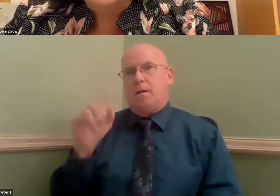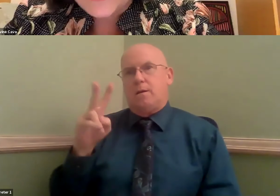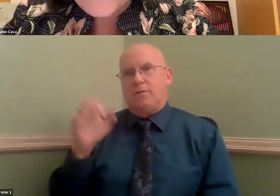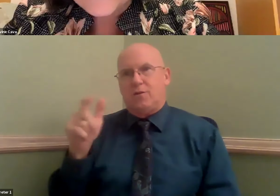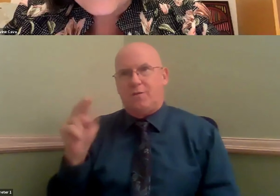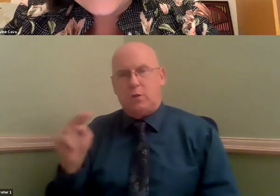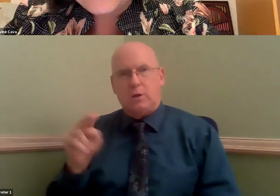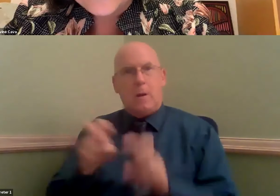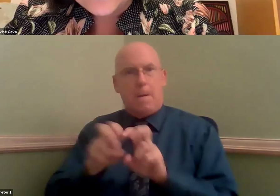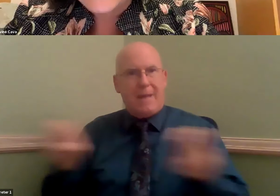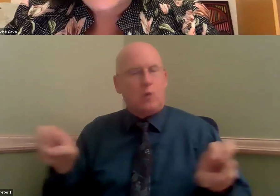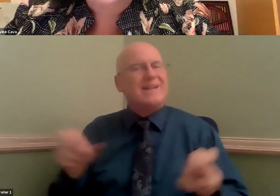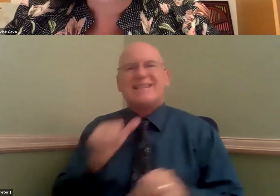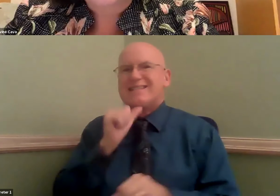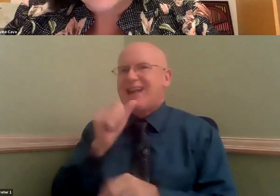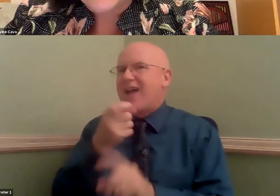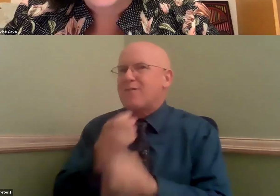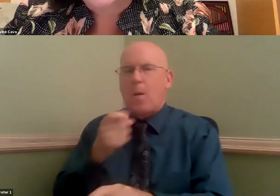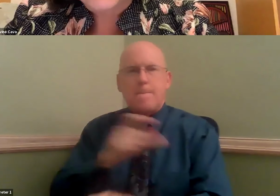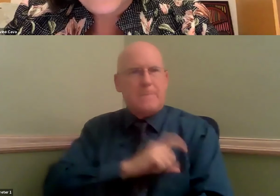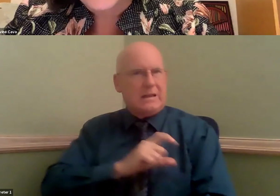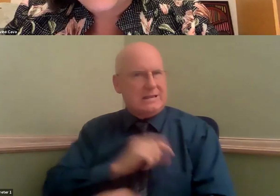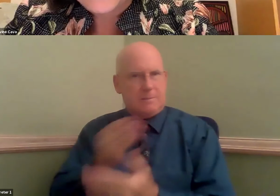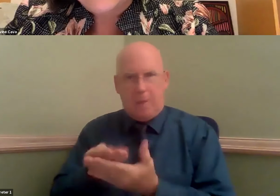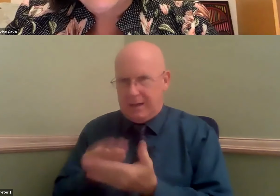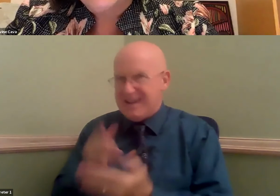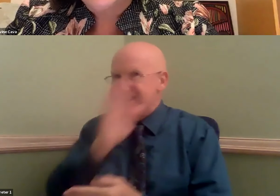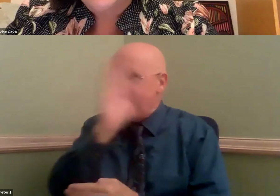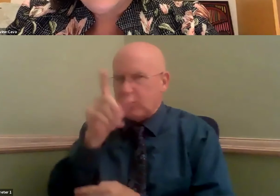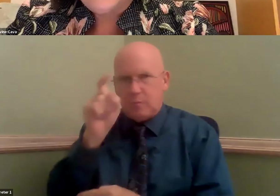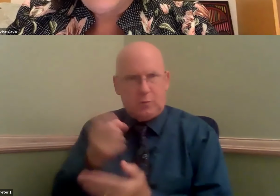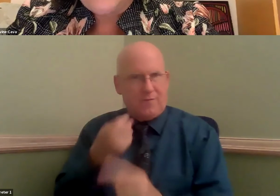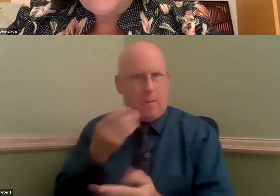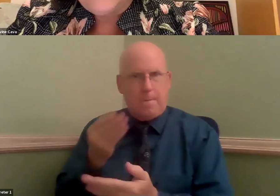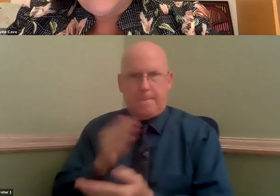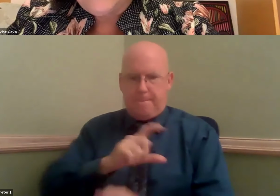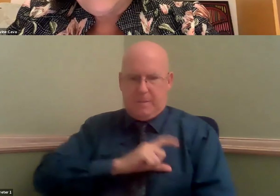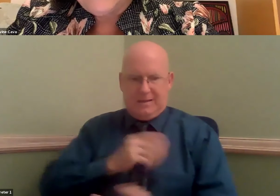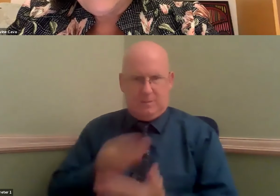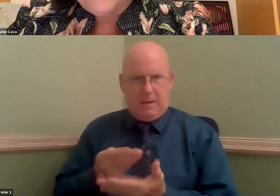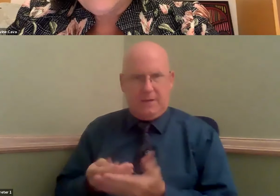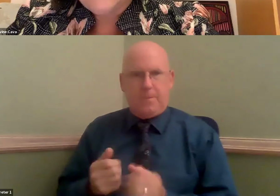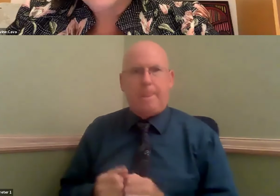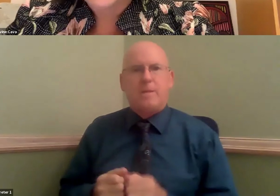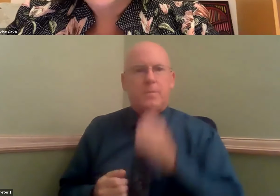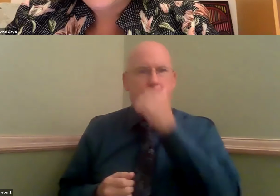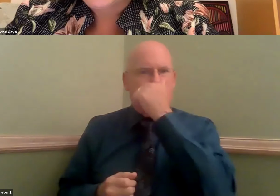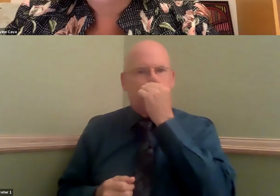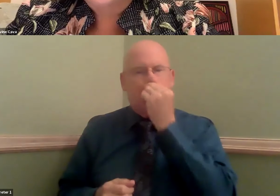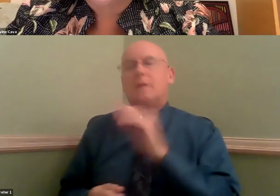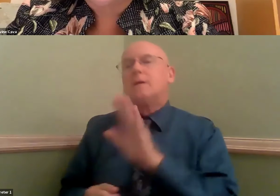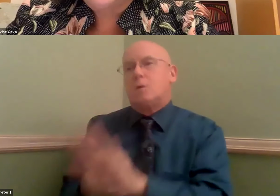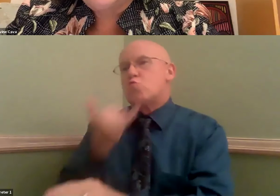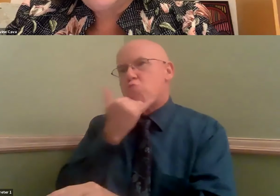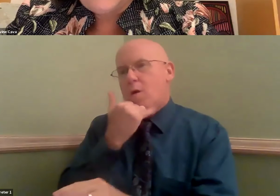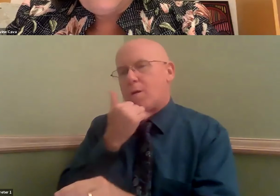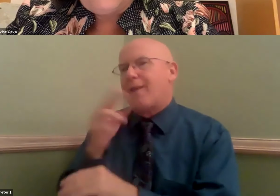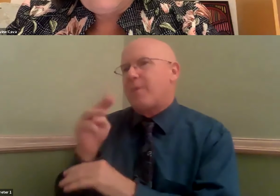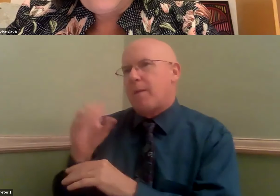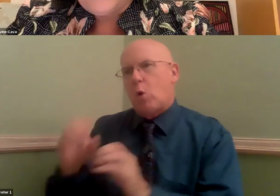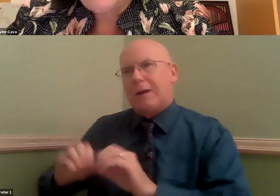it is not part of the police budget. Never was it proposed to be. And I do want to be clear. It was, and the memo said very